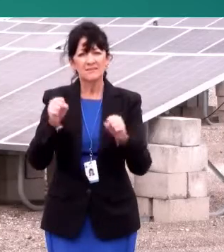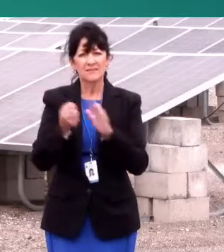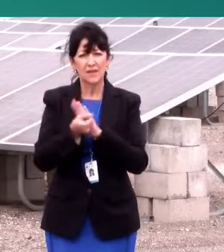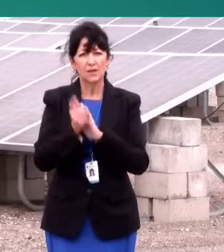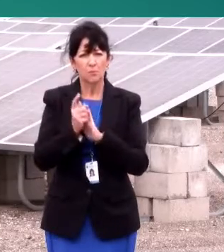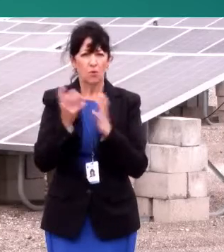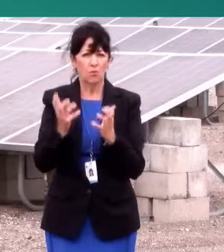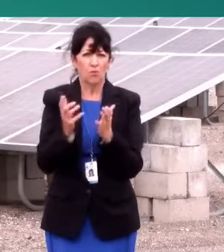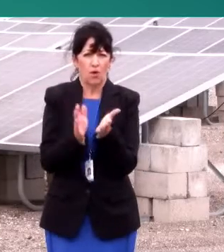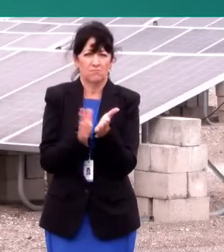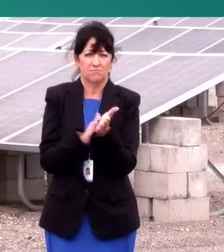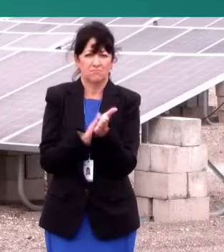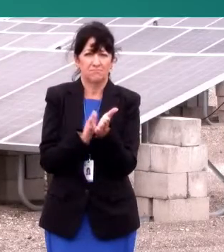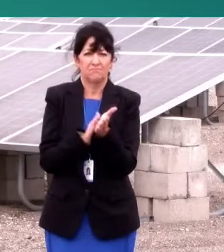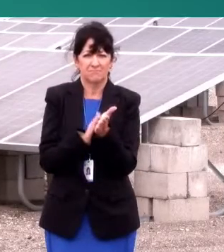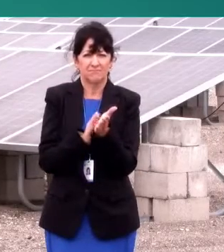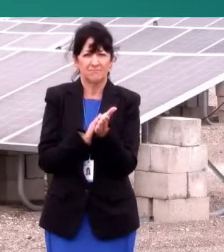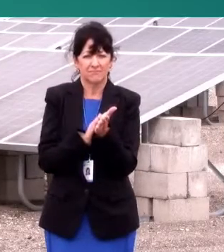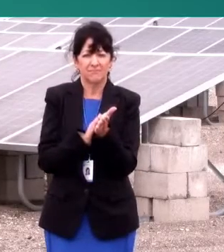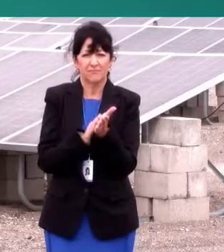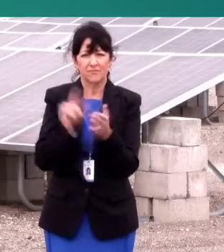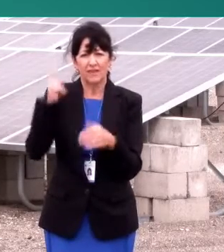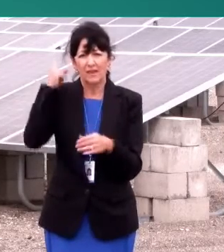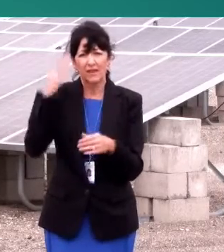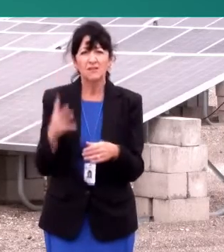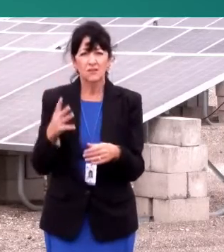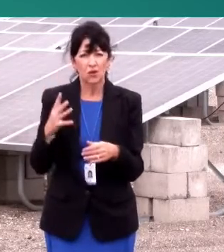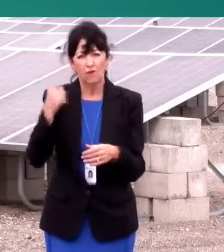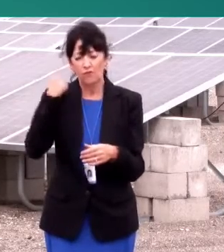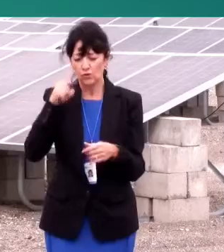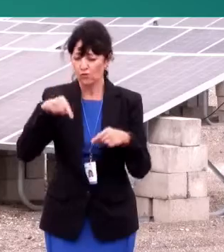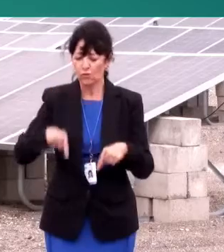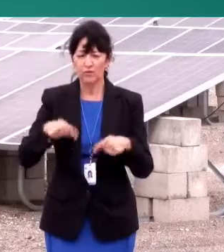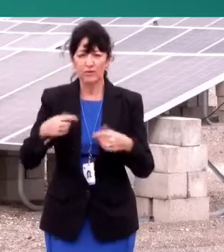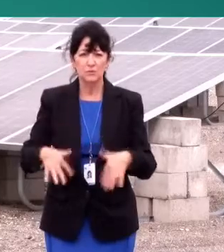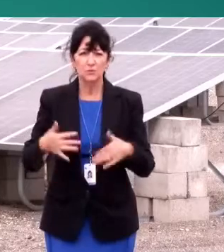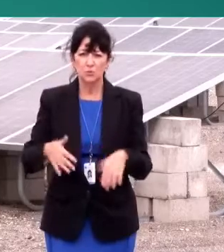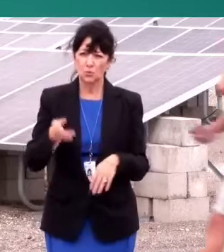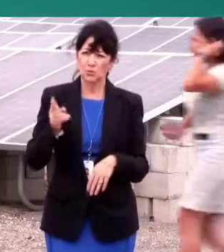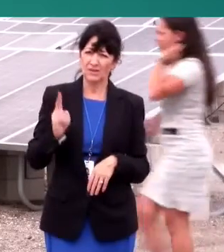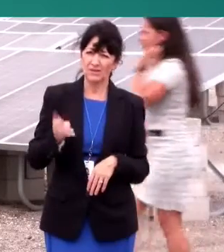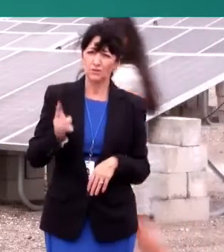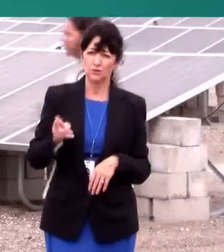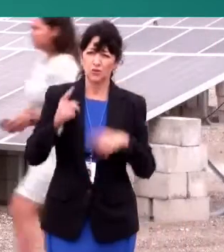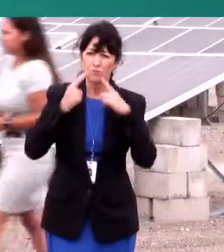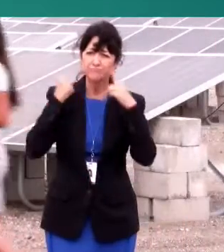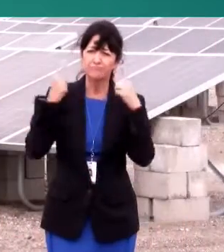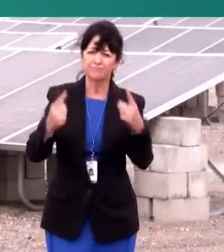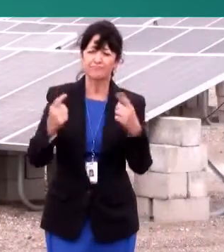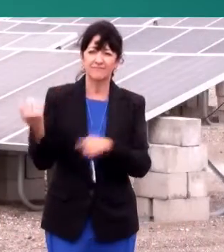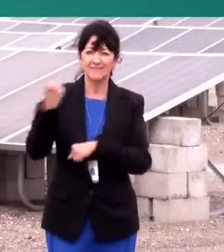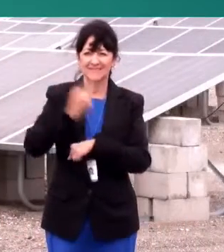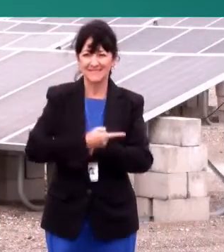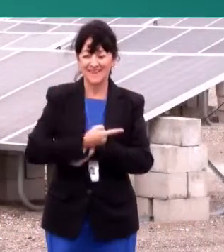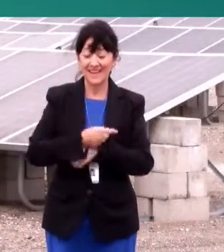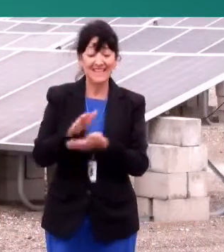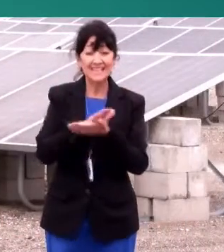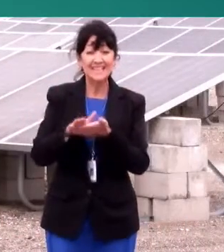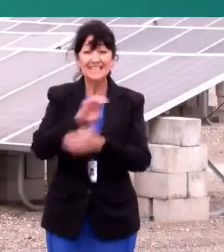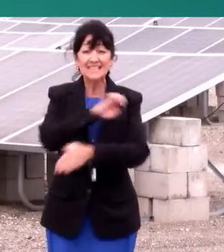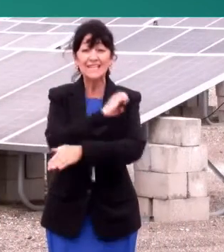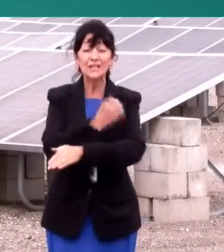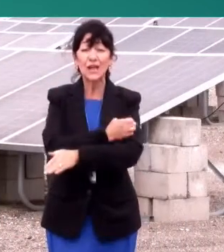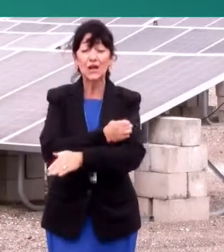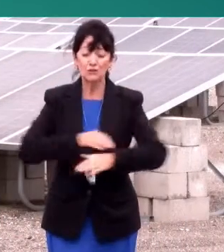the governor and legislature for this very historic day? The clean energy revolution is here and charging forward,